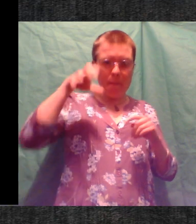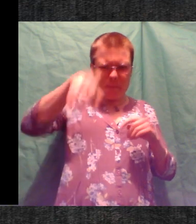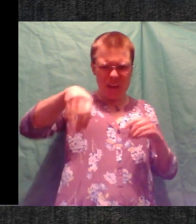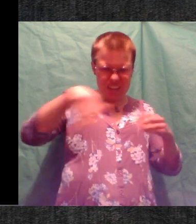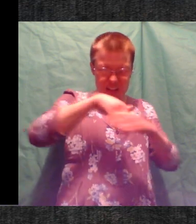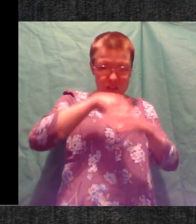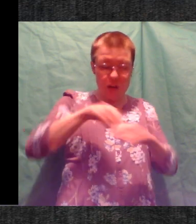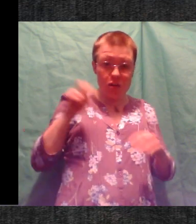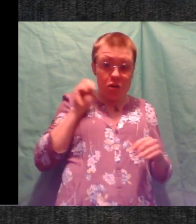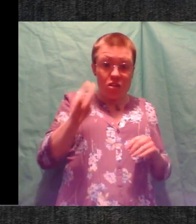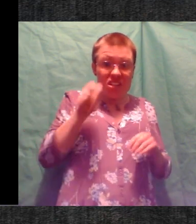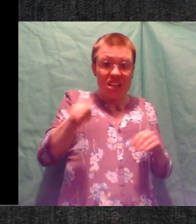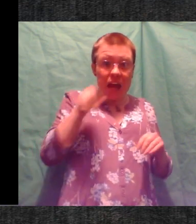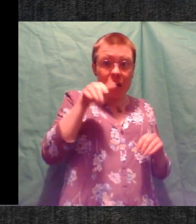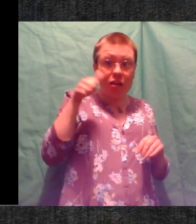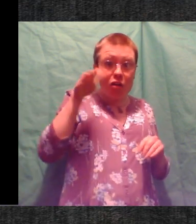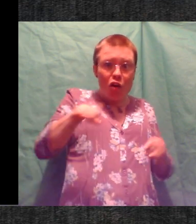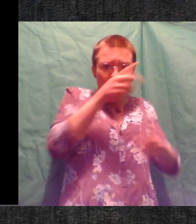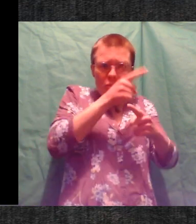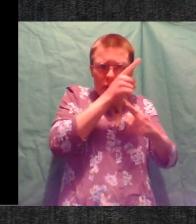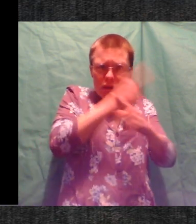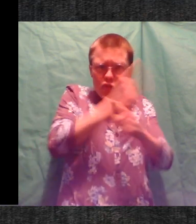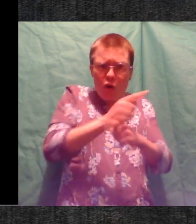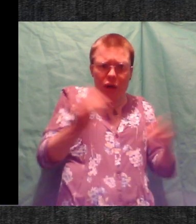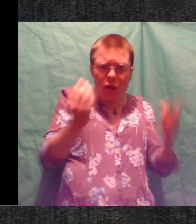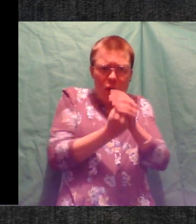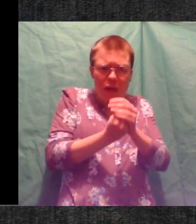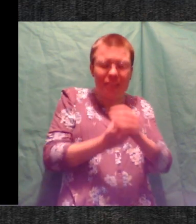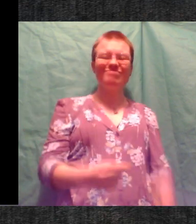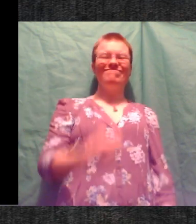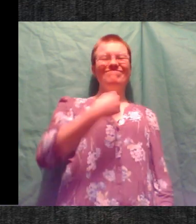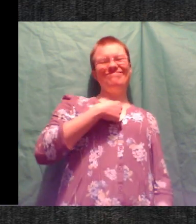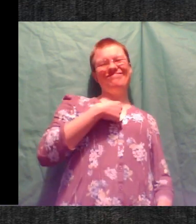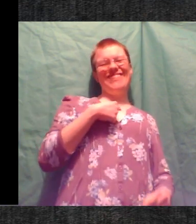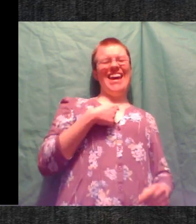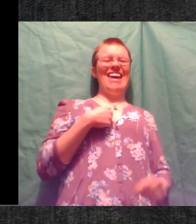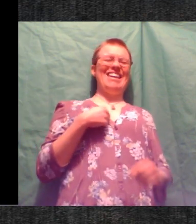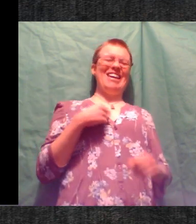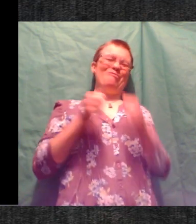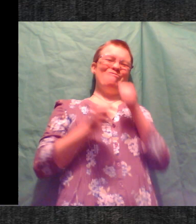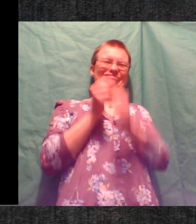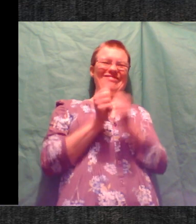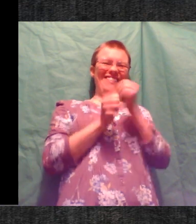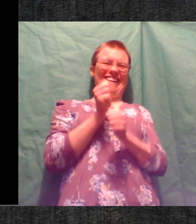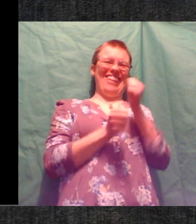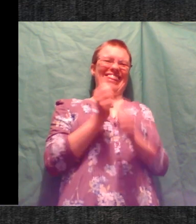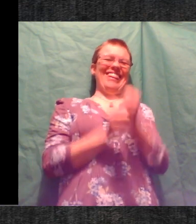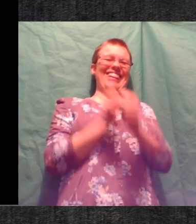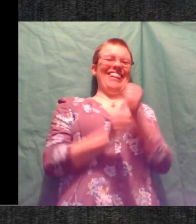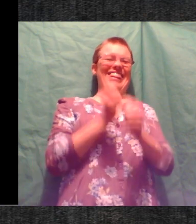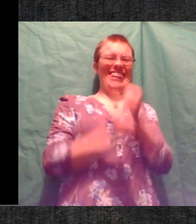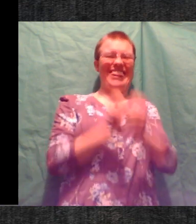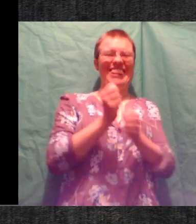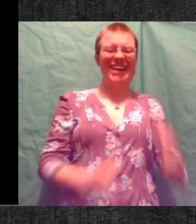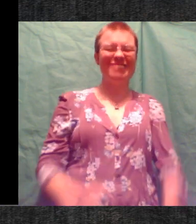is it? Snake, you've been talking to... Me, dear